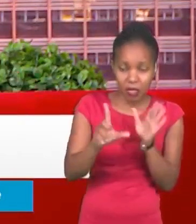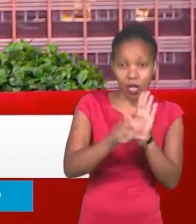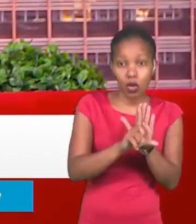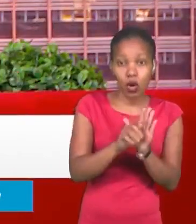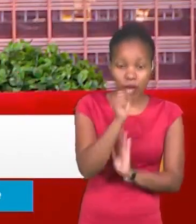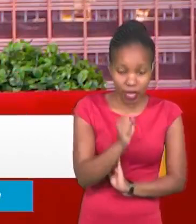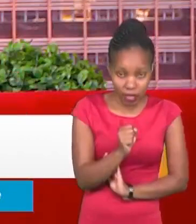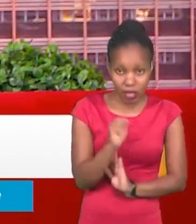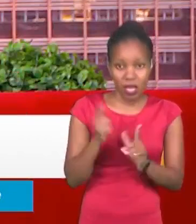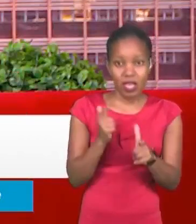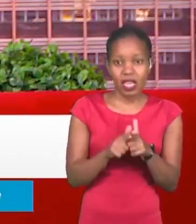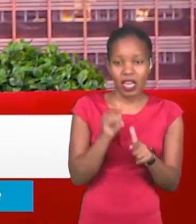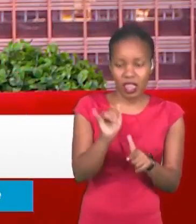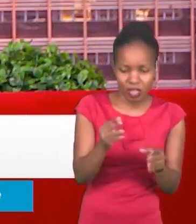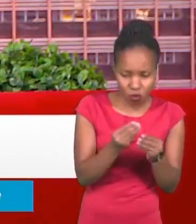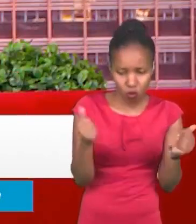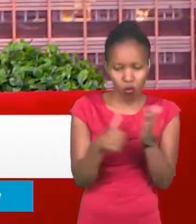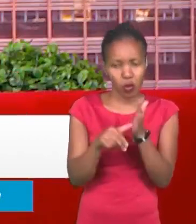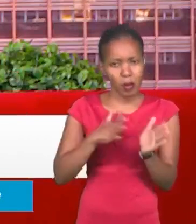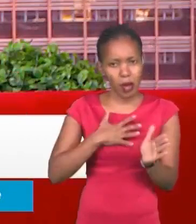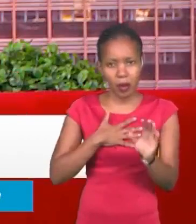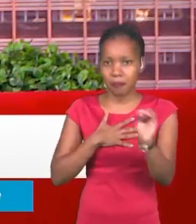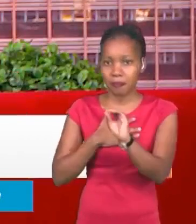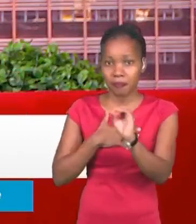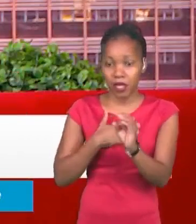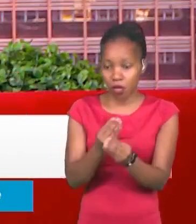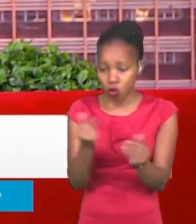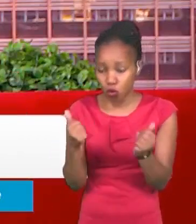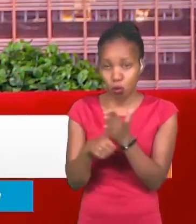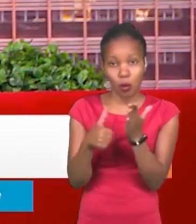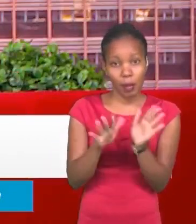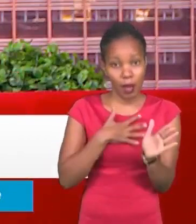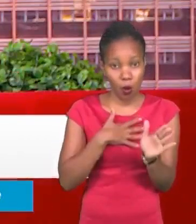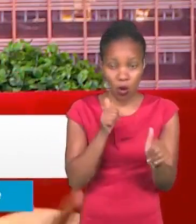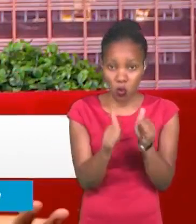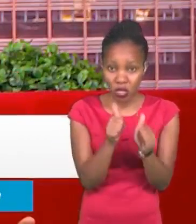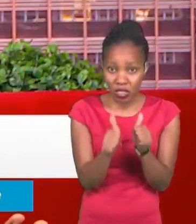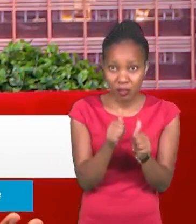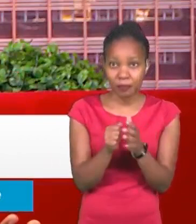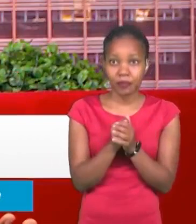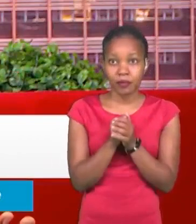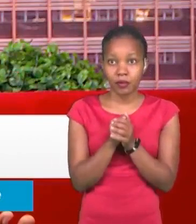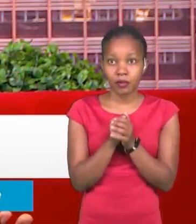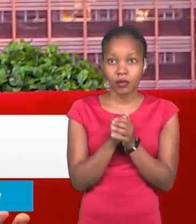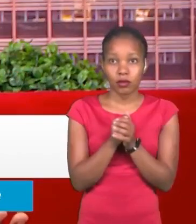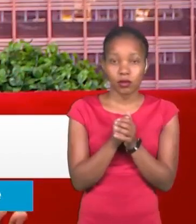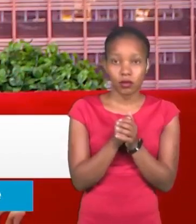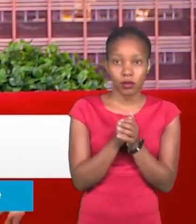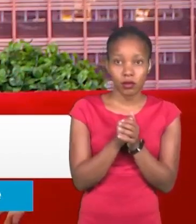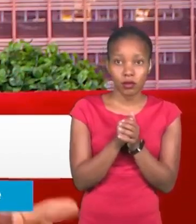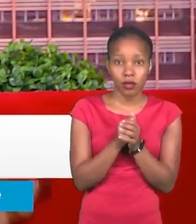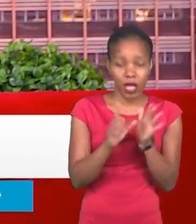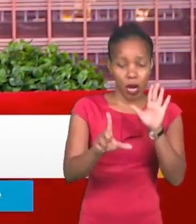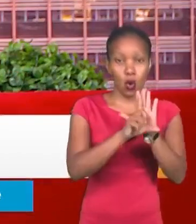So that could not be the solution to our problem. Okay. The solution to our problem is actually the Romeo and Juliet